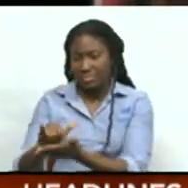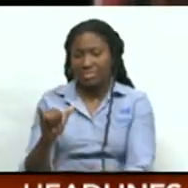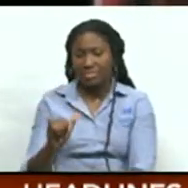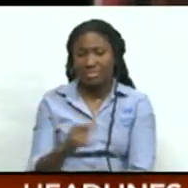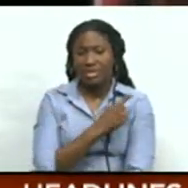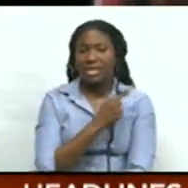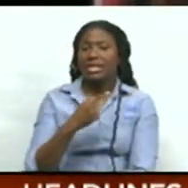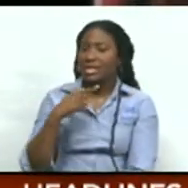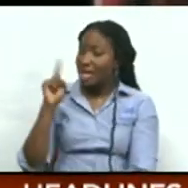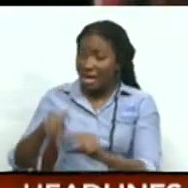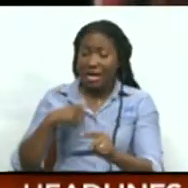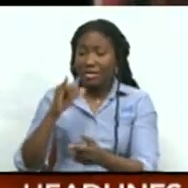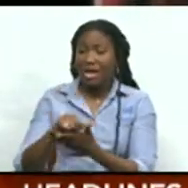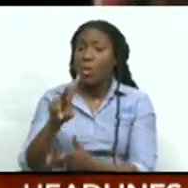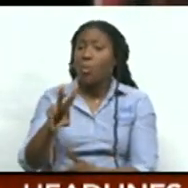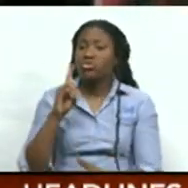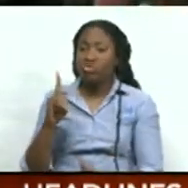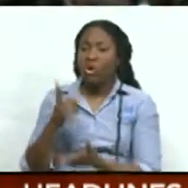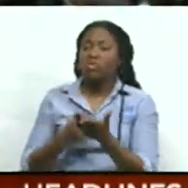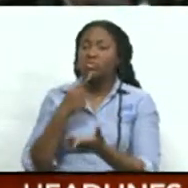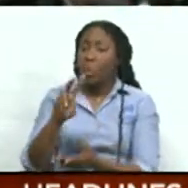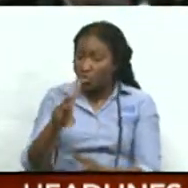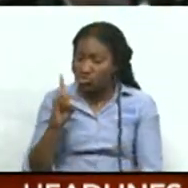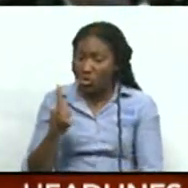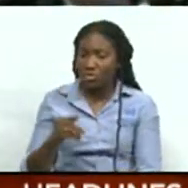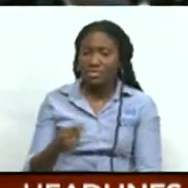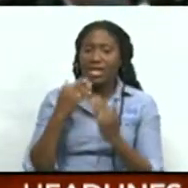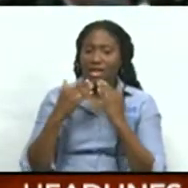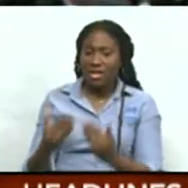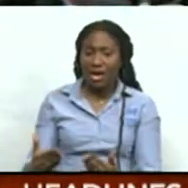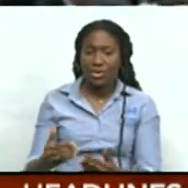please. Draw. Thank you.